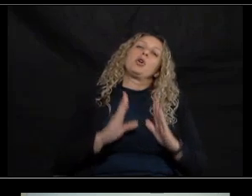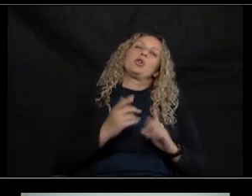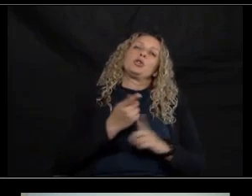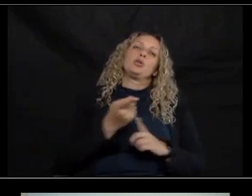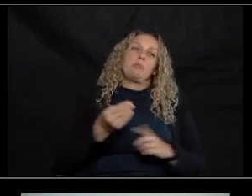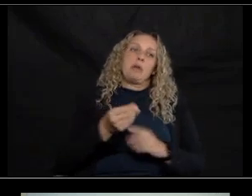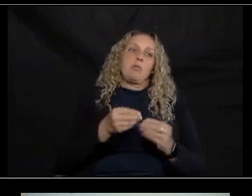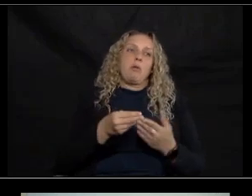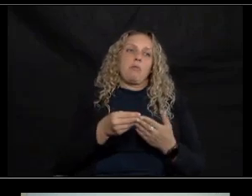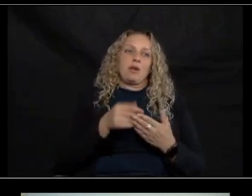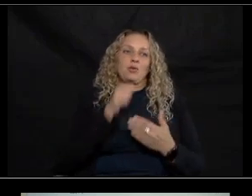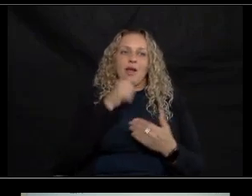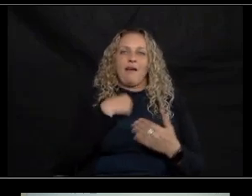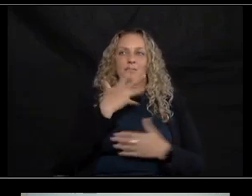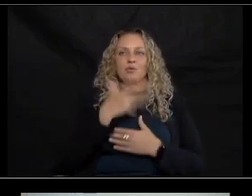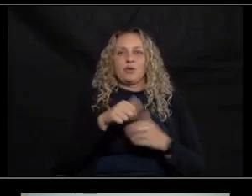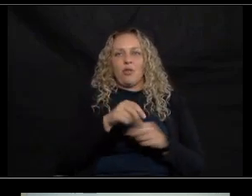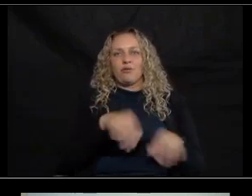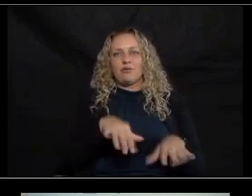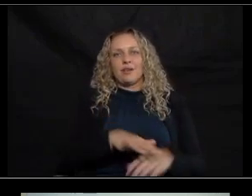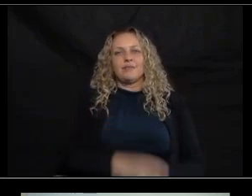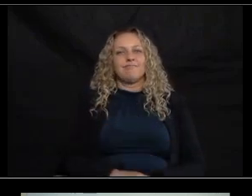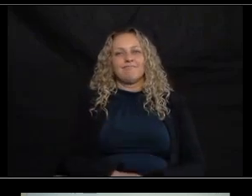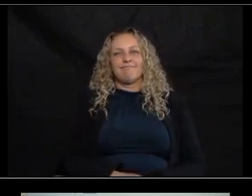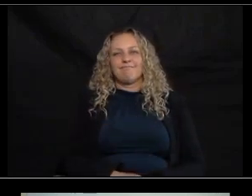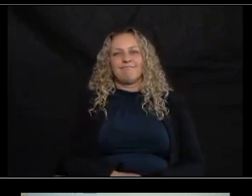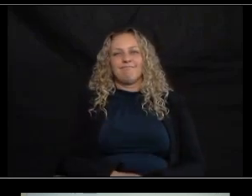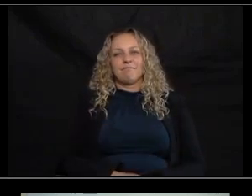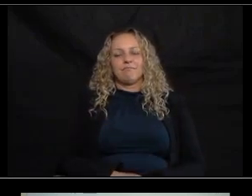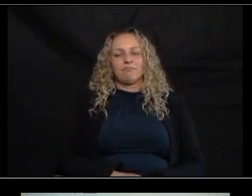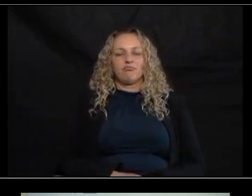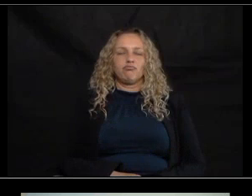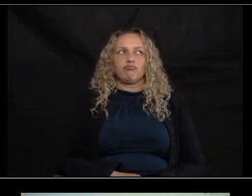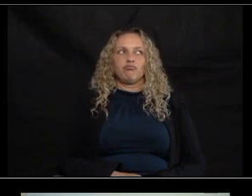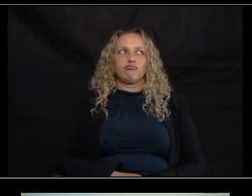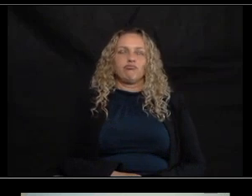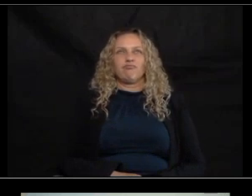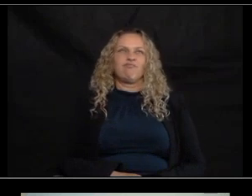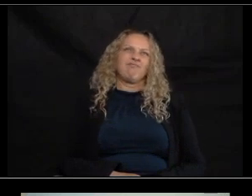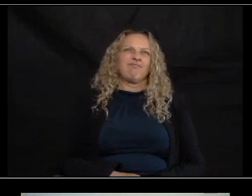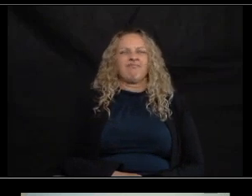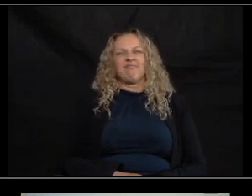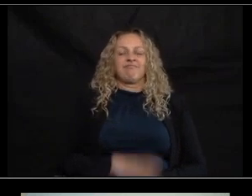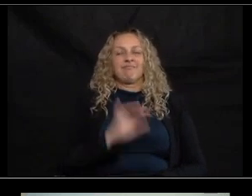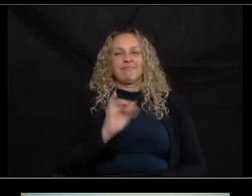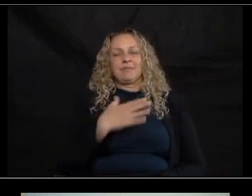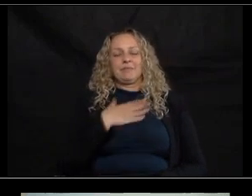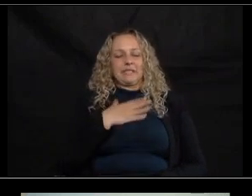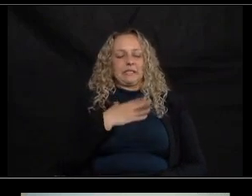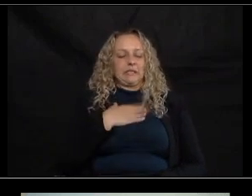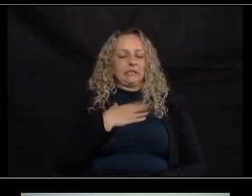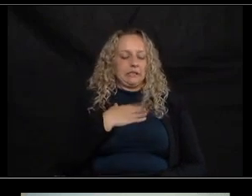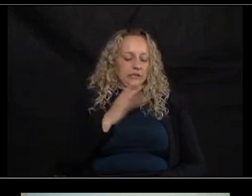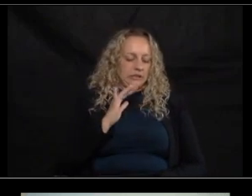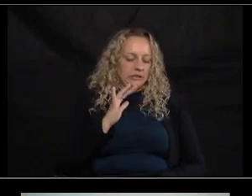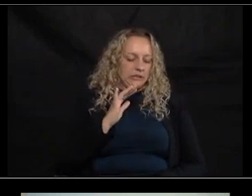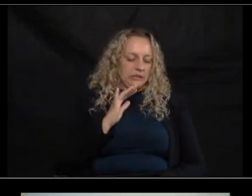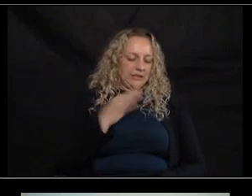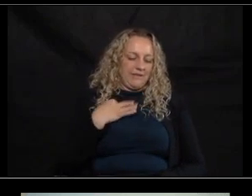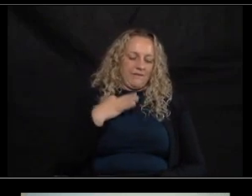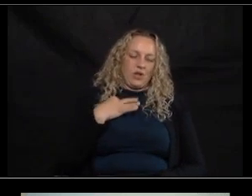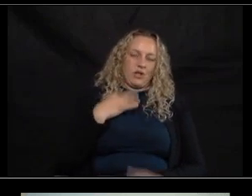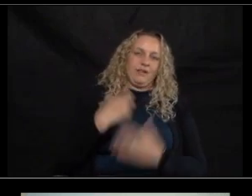more money to not have trees on their site. So that those are, I think, the voluntary